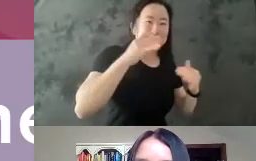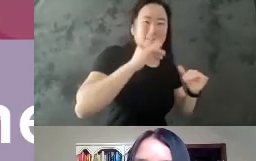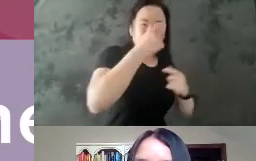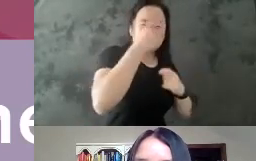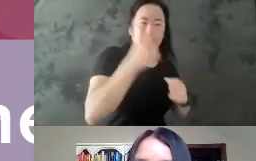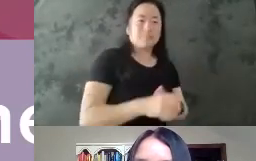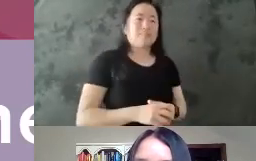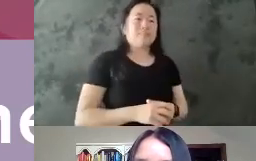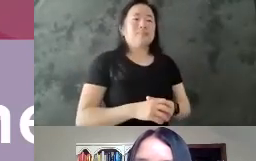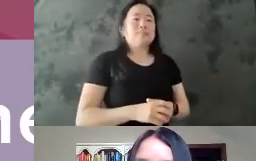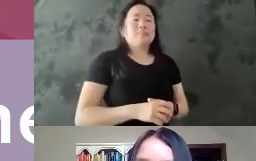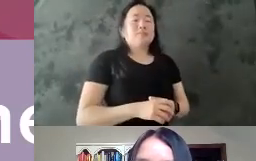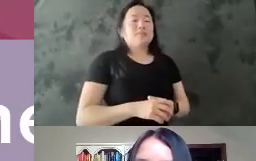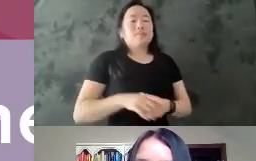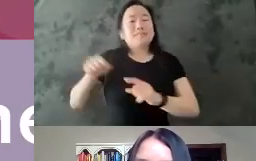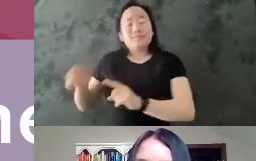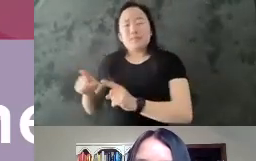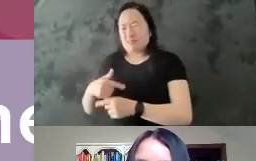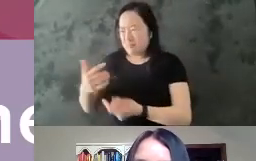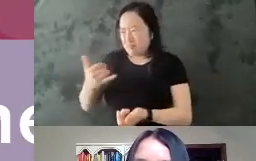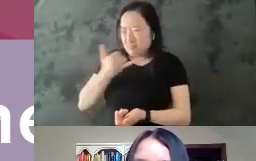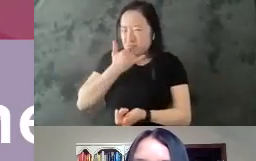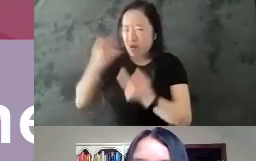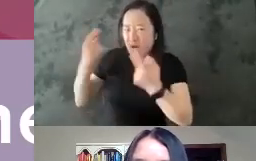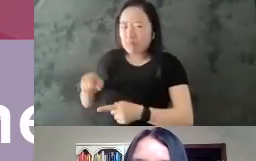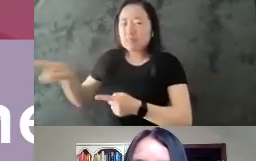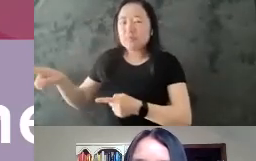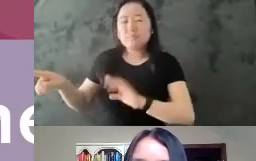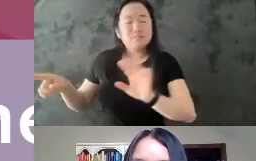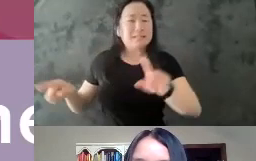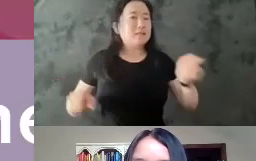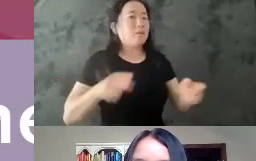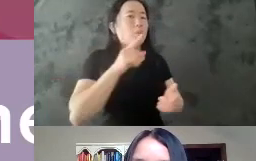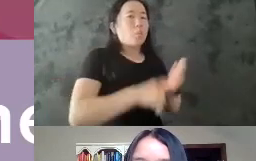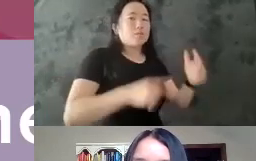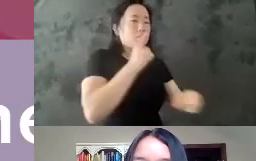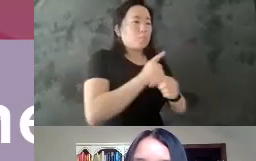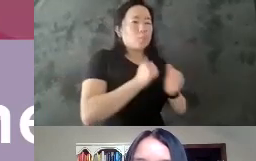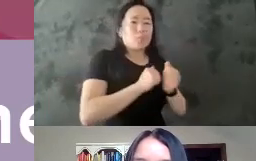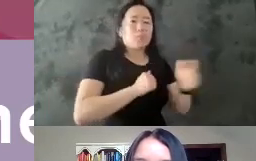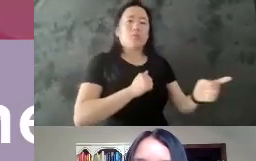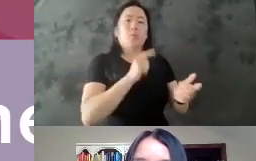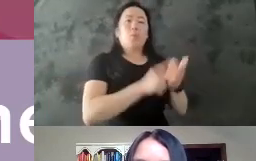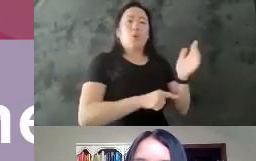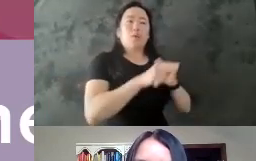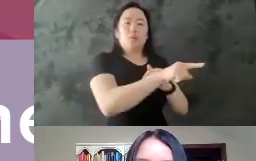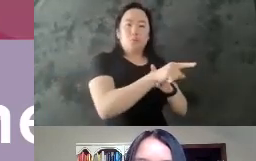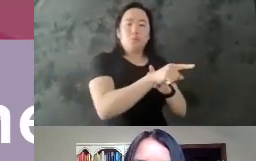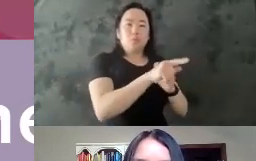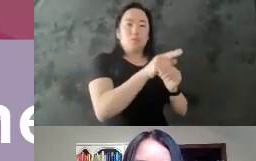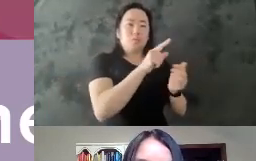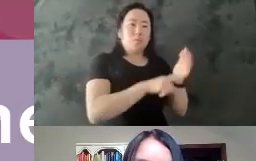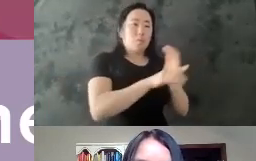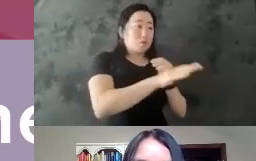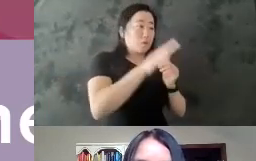asking what's happened to you and just ending there actually asks what's right with you. What are the ways in which you're resilient when